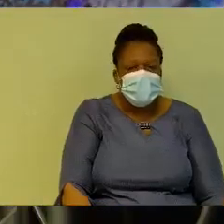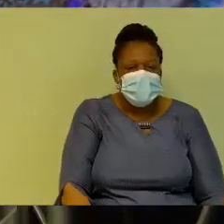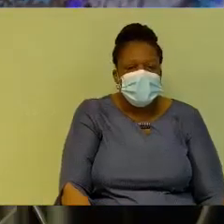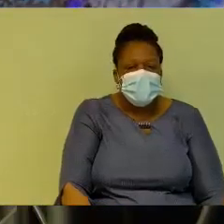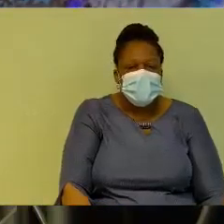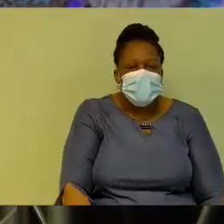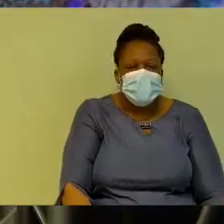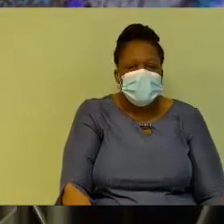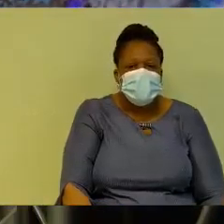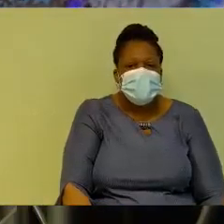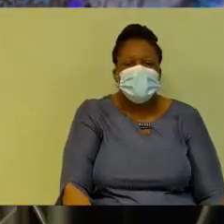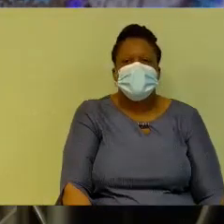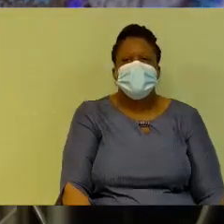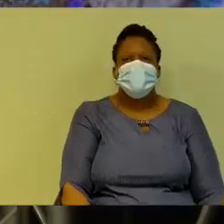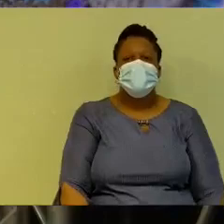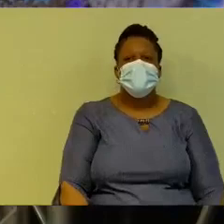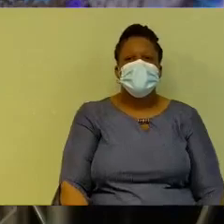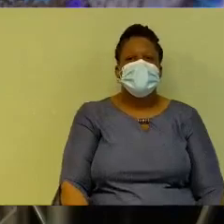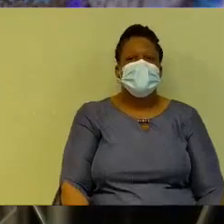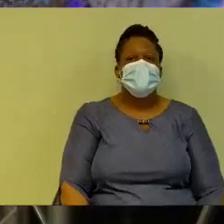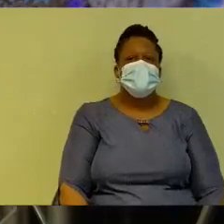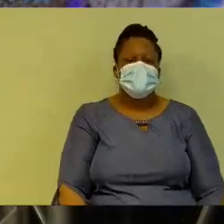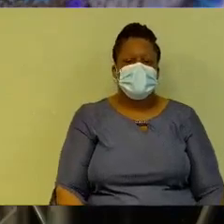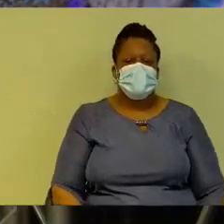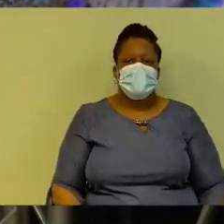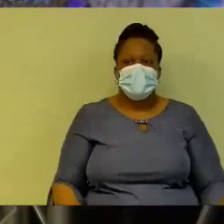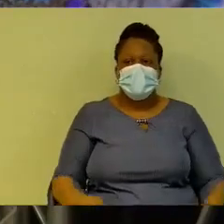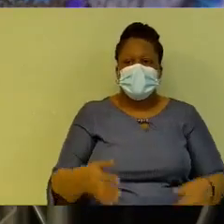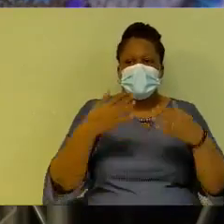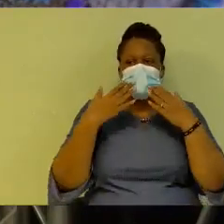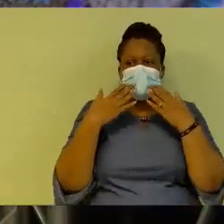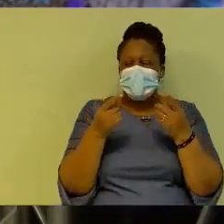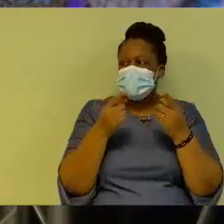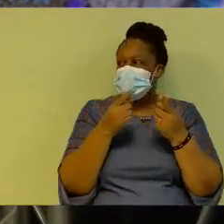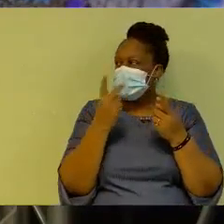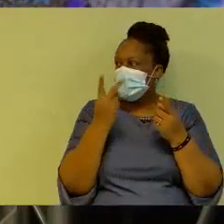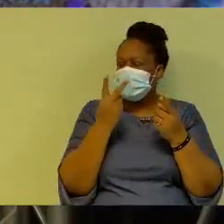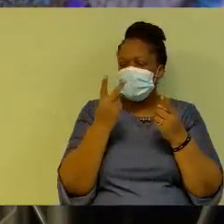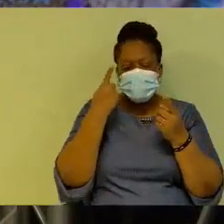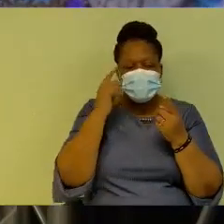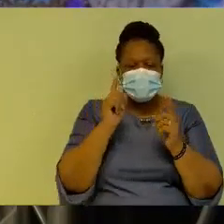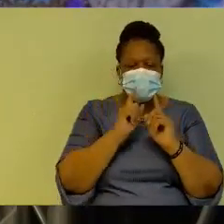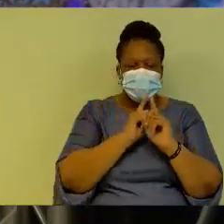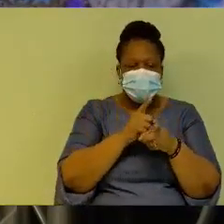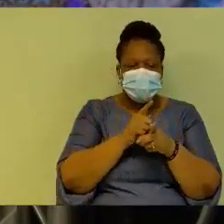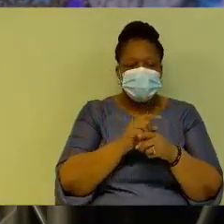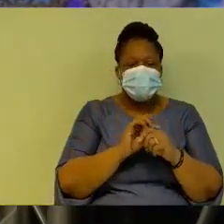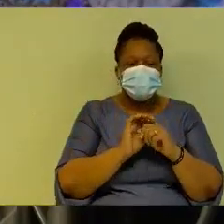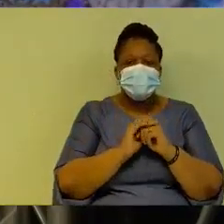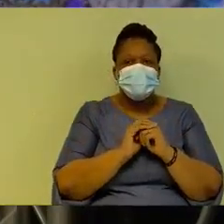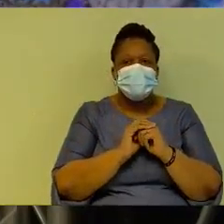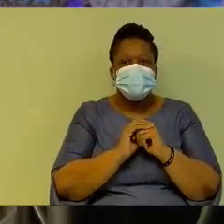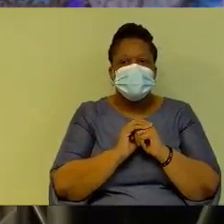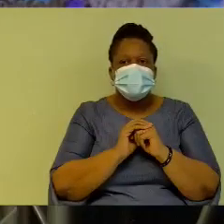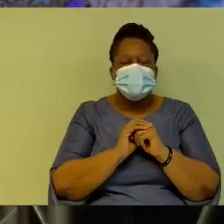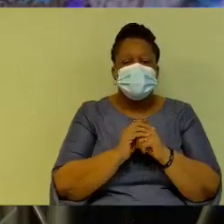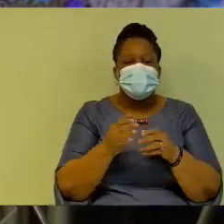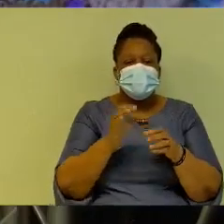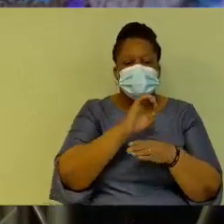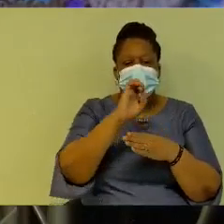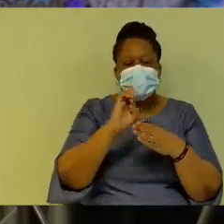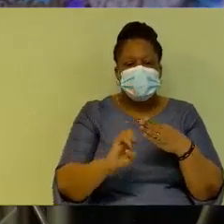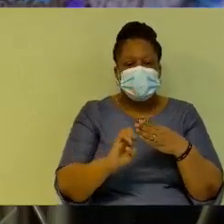Thank you very much, Dr. Laws, and equally, thank you, Mr. Samuel, for your responses. This brings us to